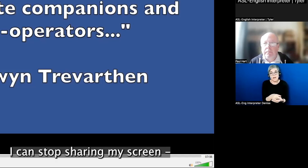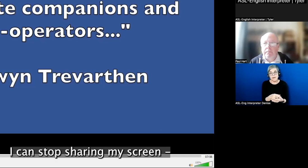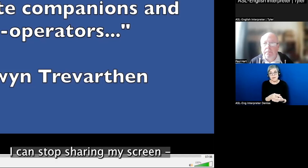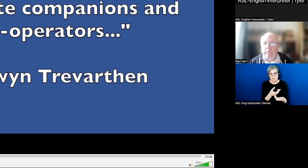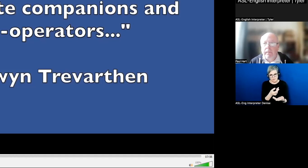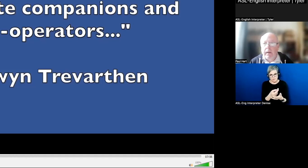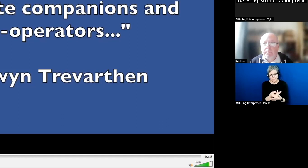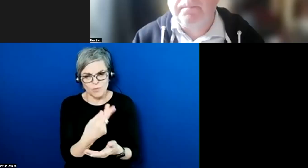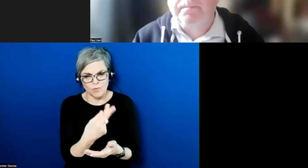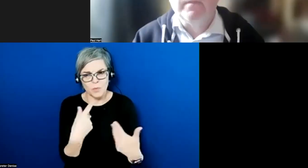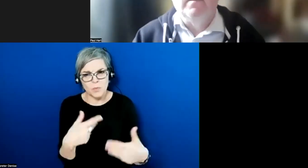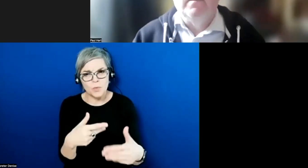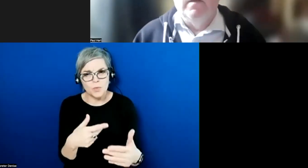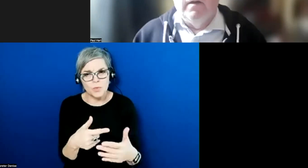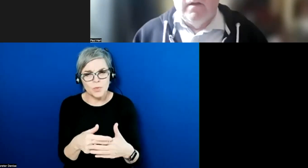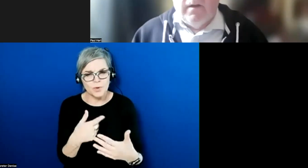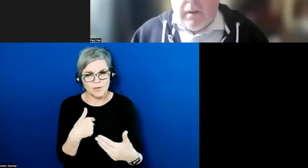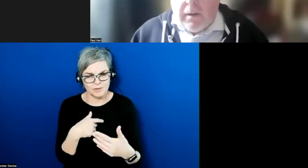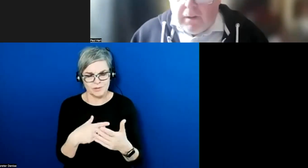screen,